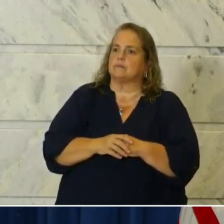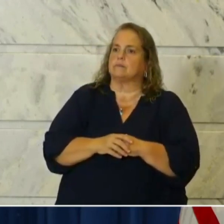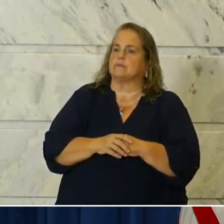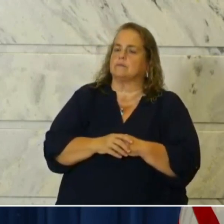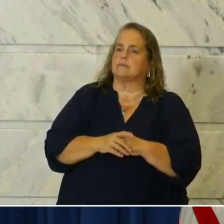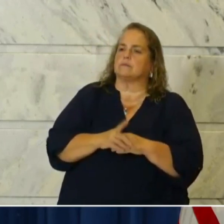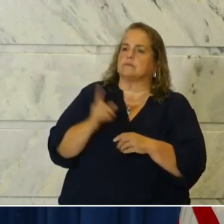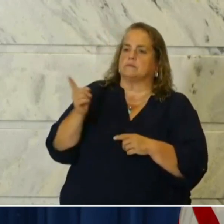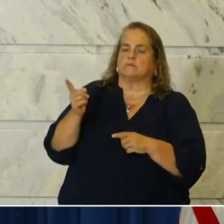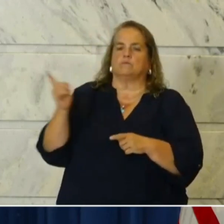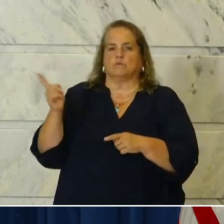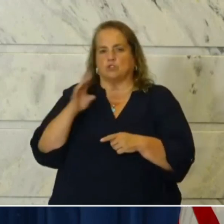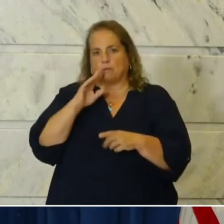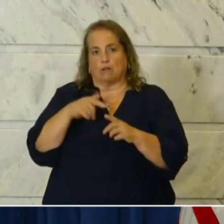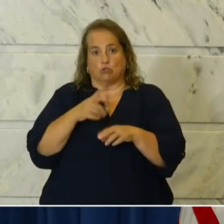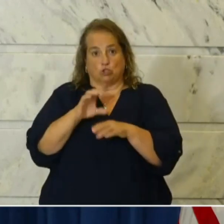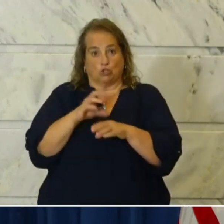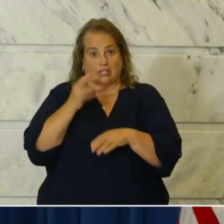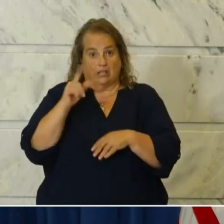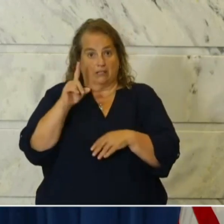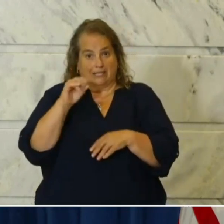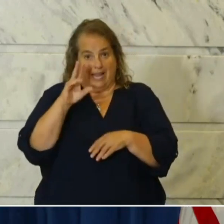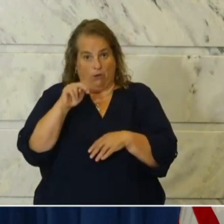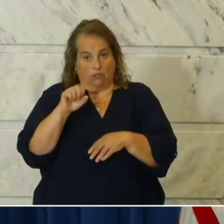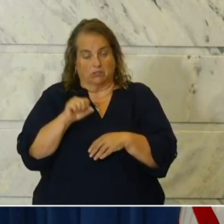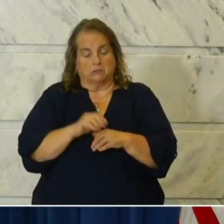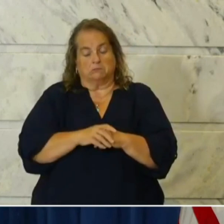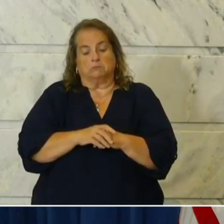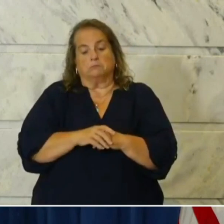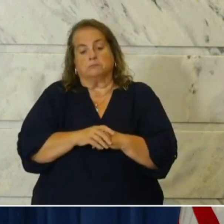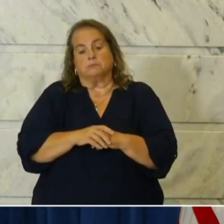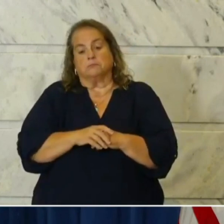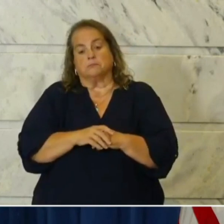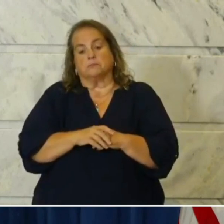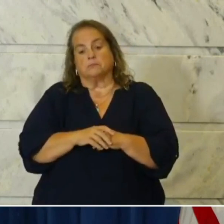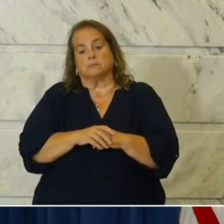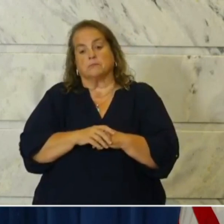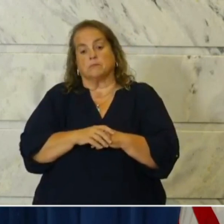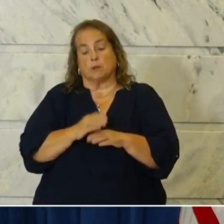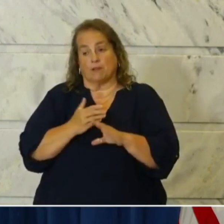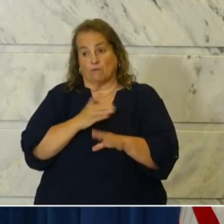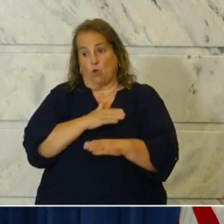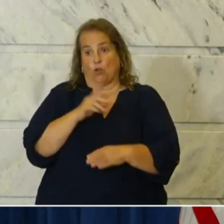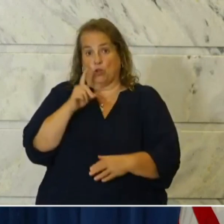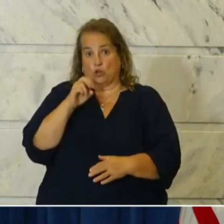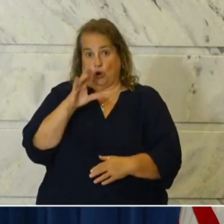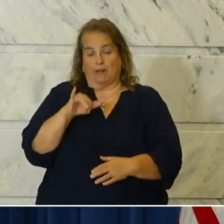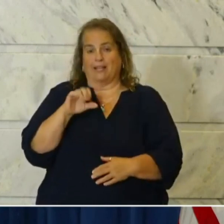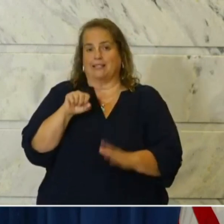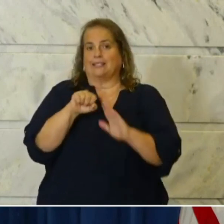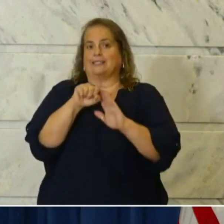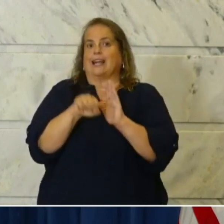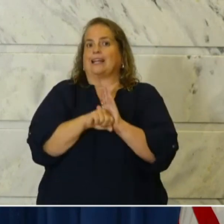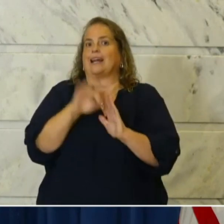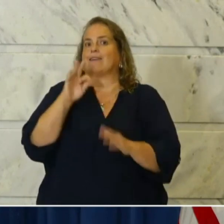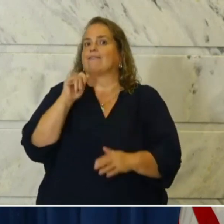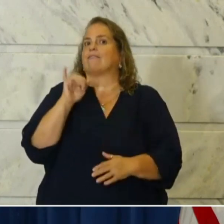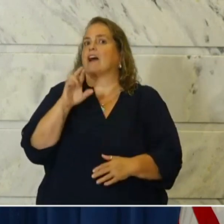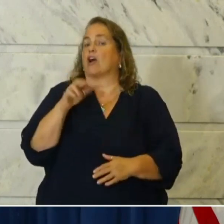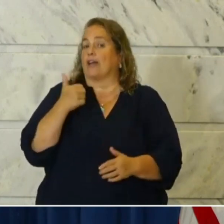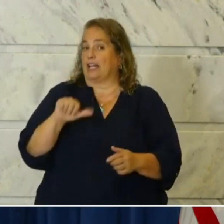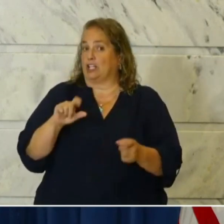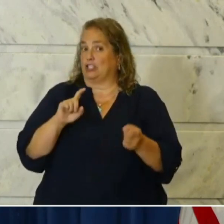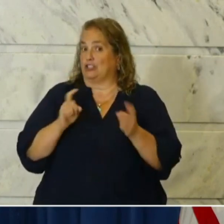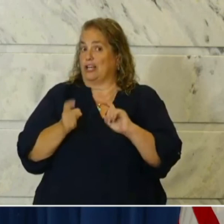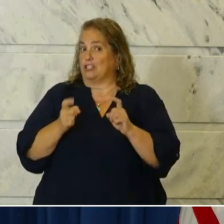Spoke about Churchill Downs and the Derby here just a few moments ago. Even before the Derby, we've got the State Fair coming. Are there any changes in the